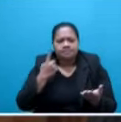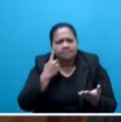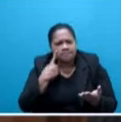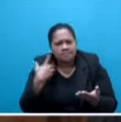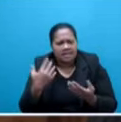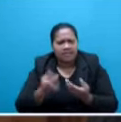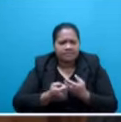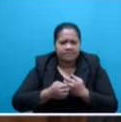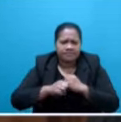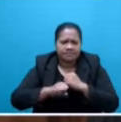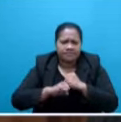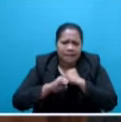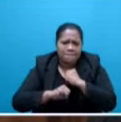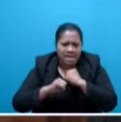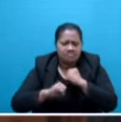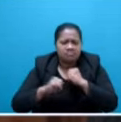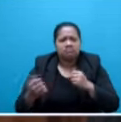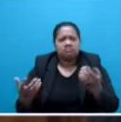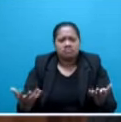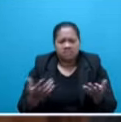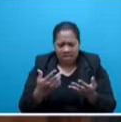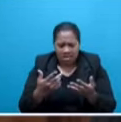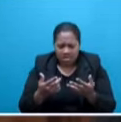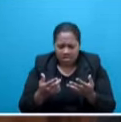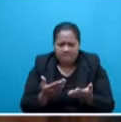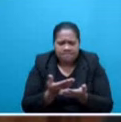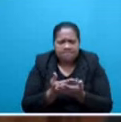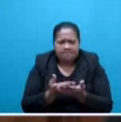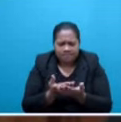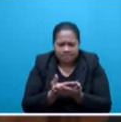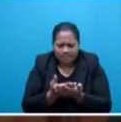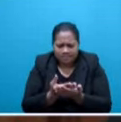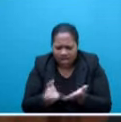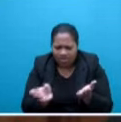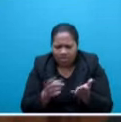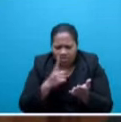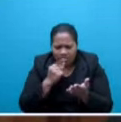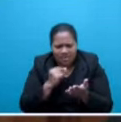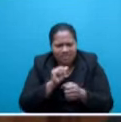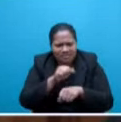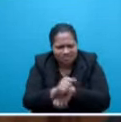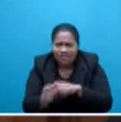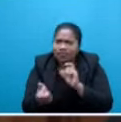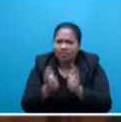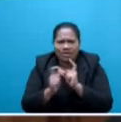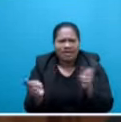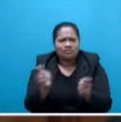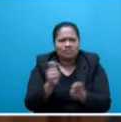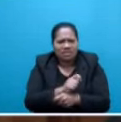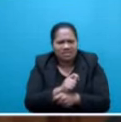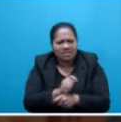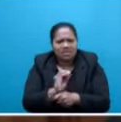of our changing climate by demanding decisive actions on an international scale to